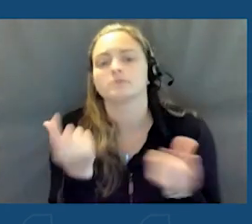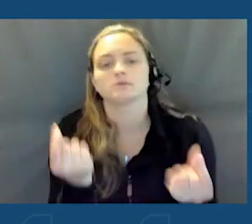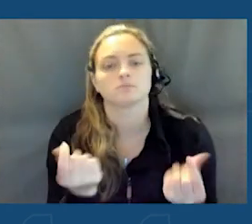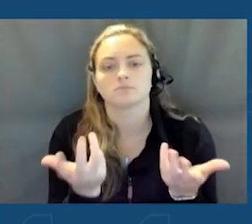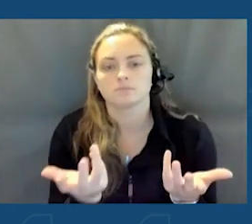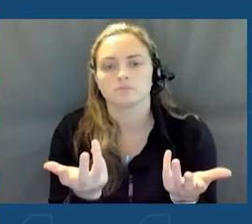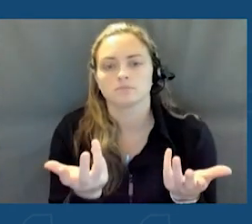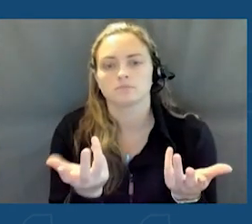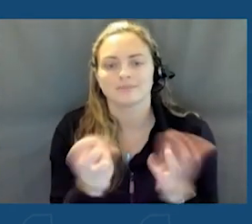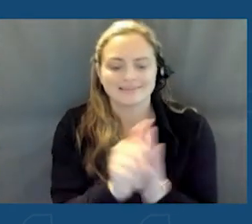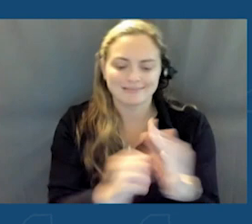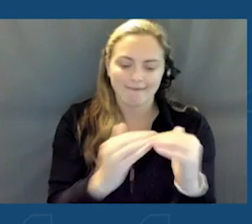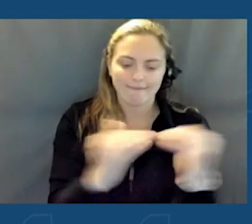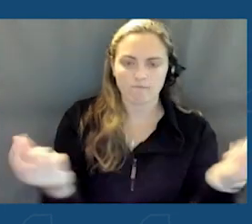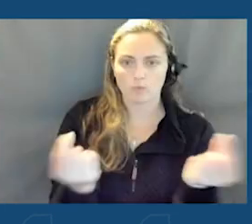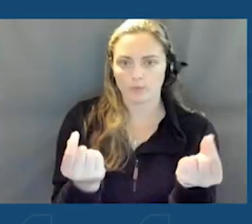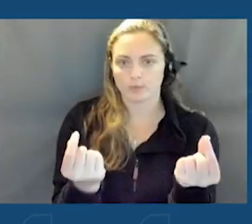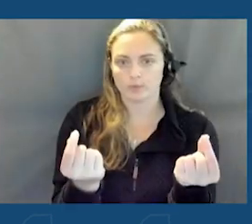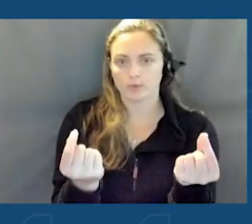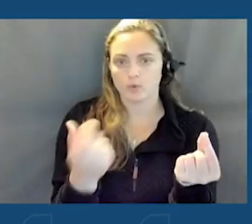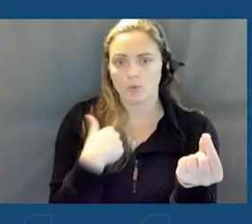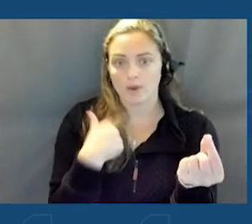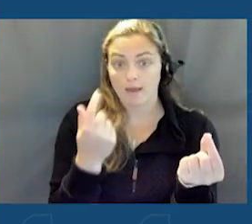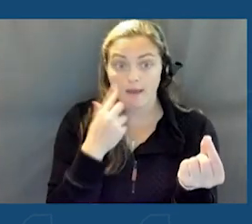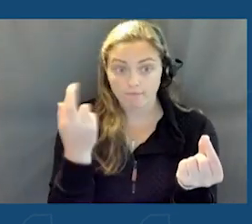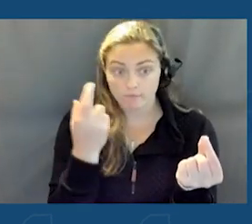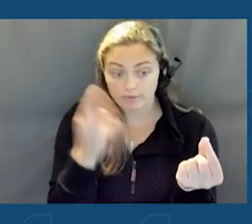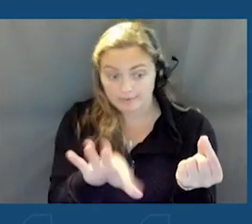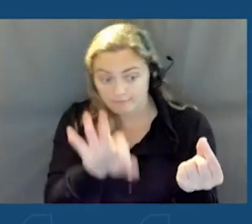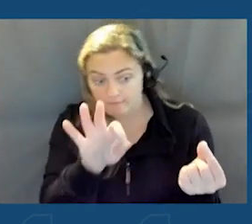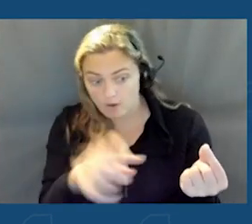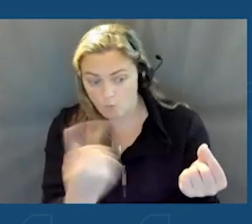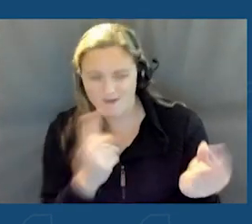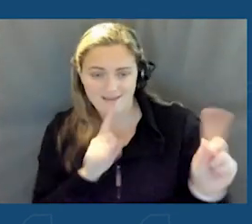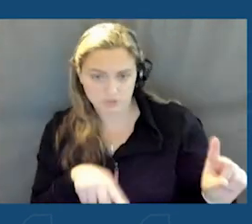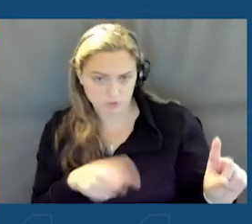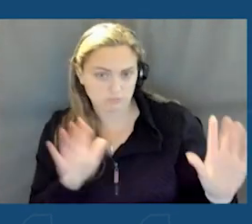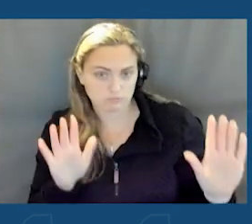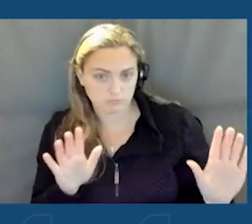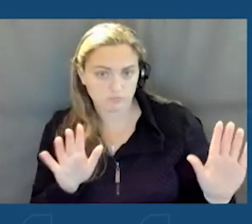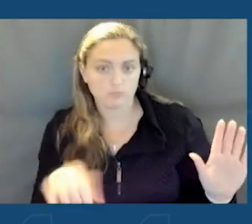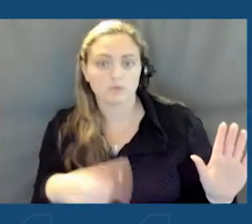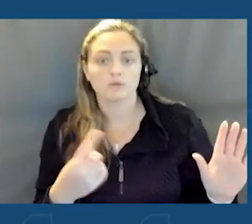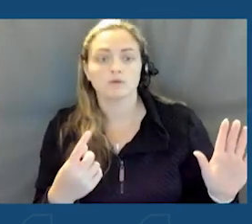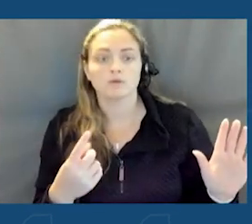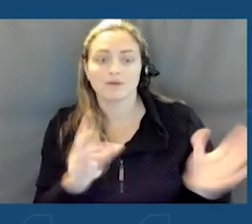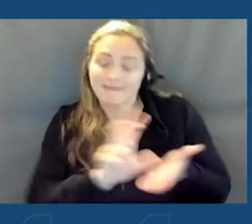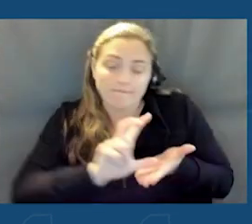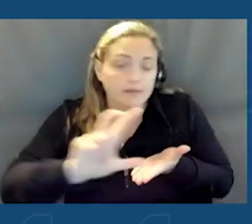state level? And I have found one of those answers, and it is investing